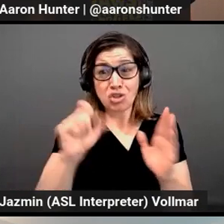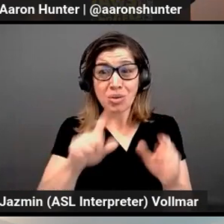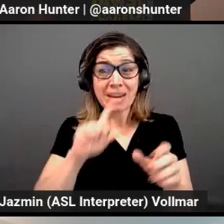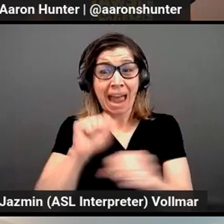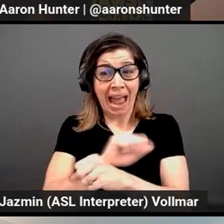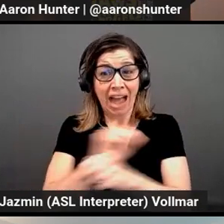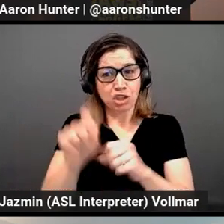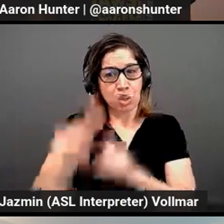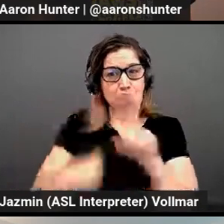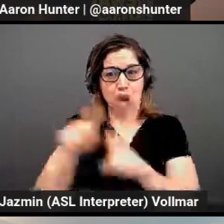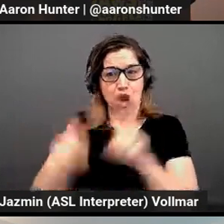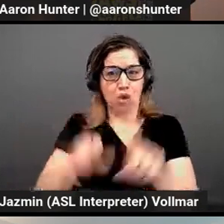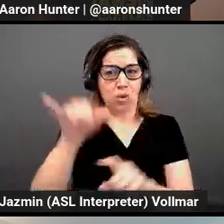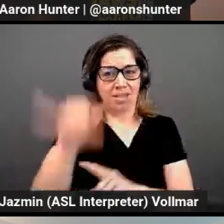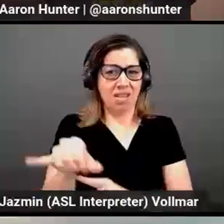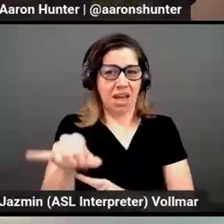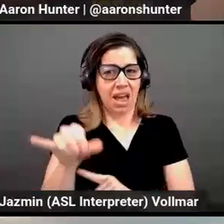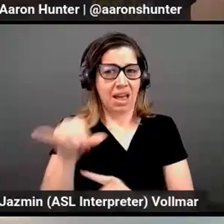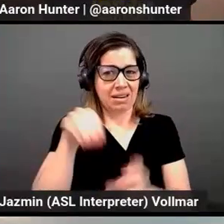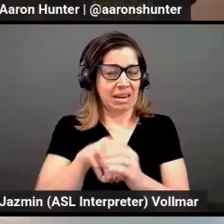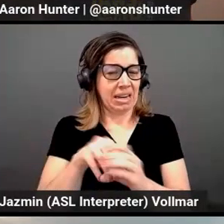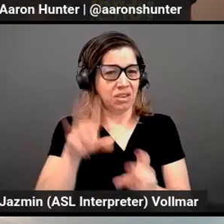query that on your instance.